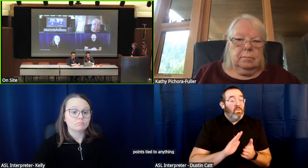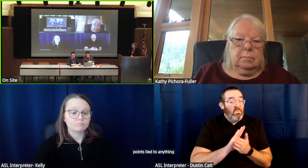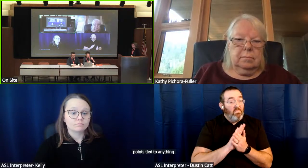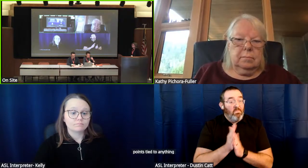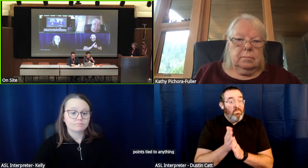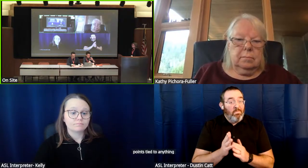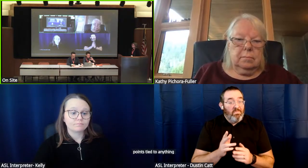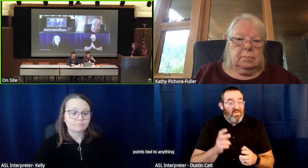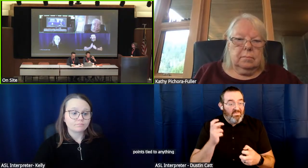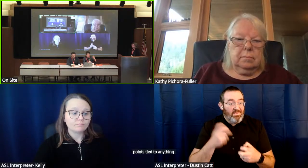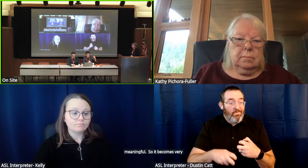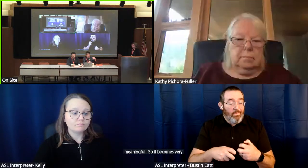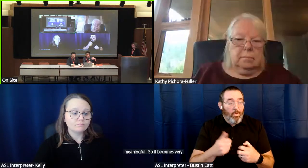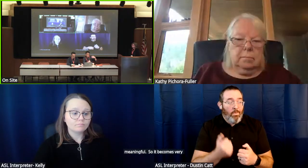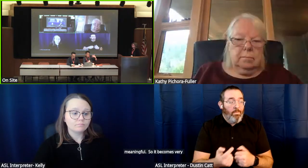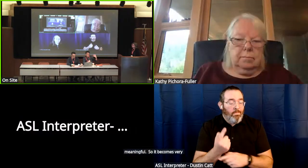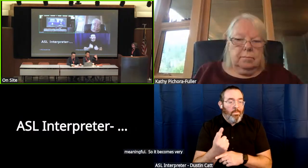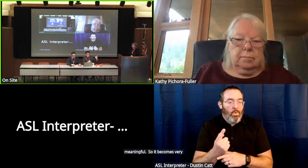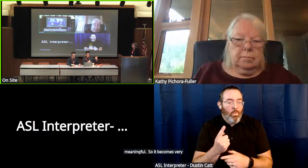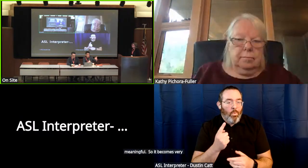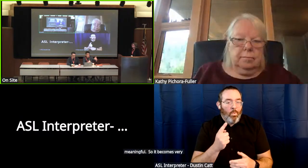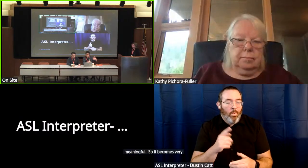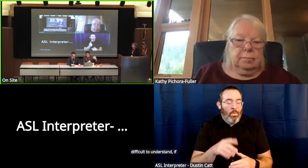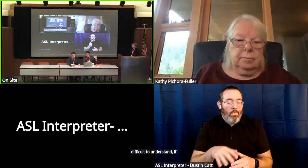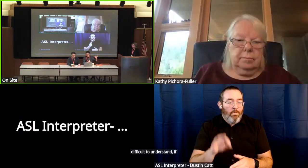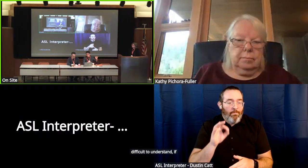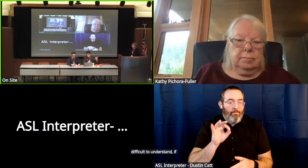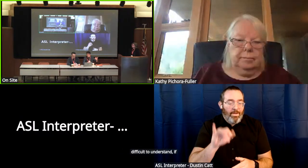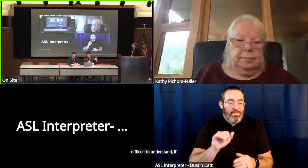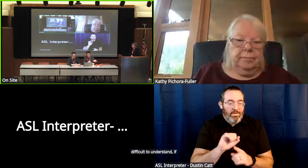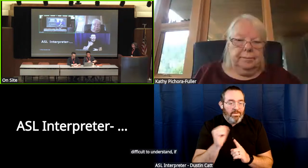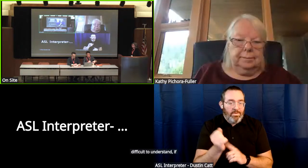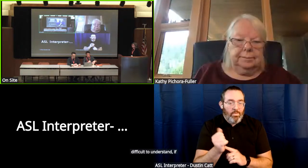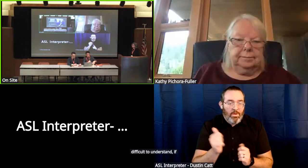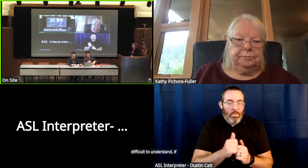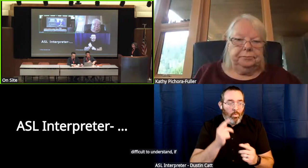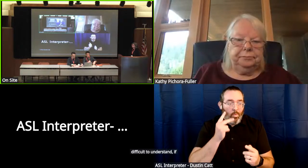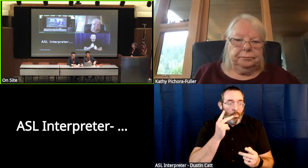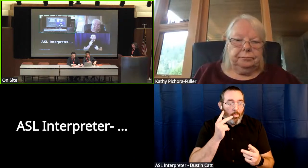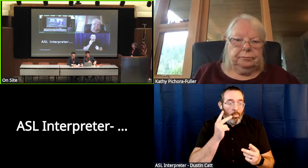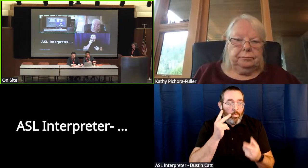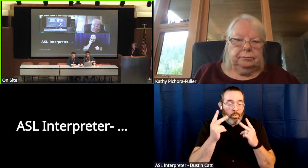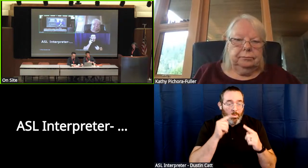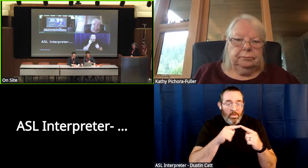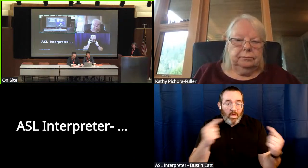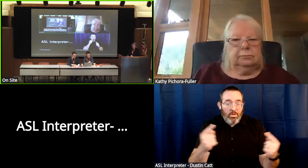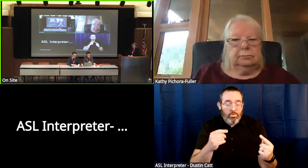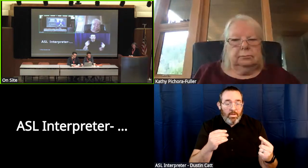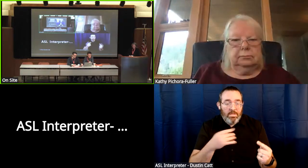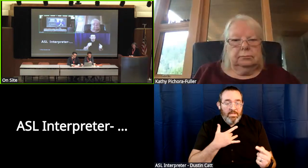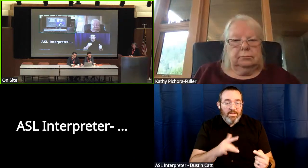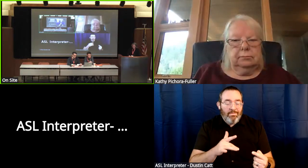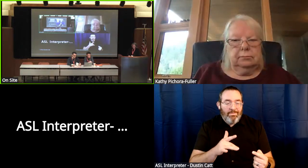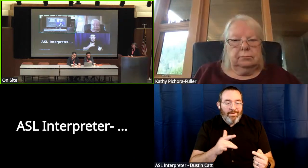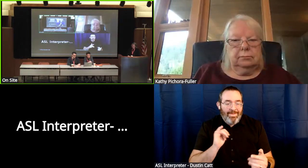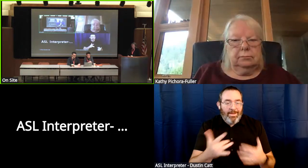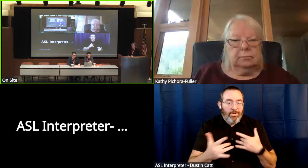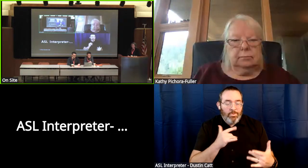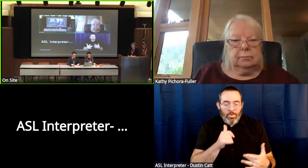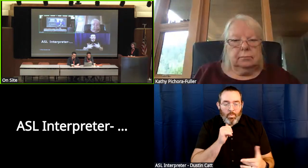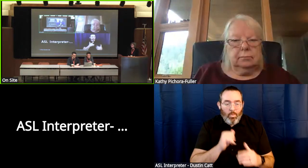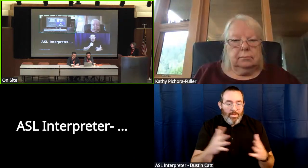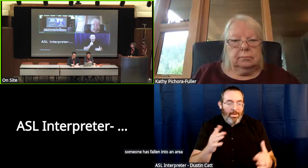into an area of contrast sensitivity function that's of concern without having those sorts of established